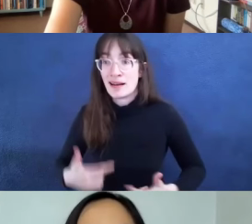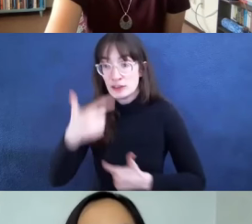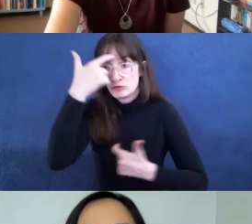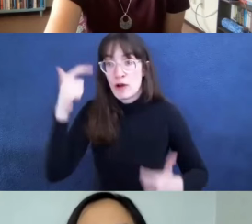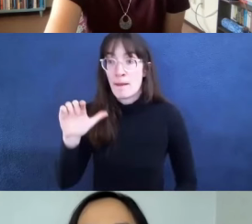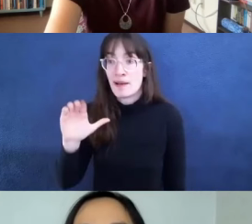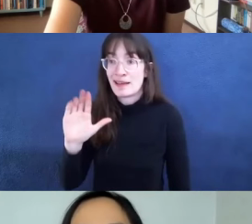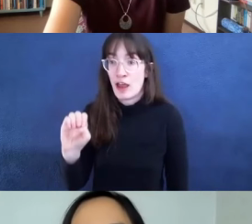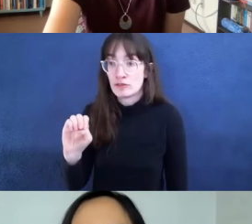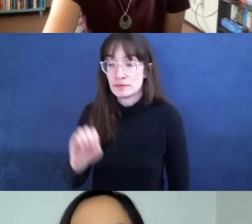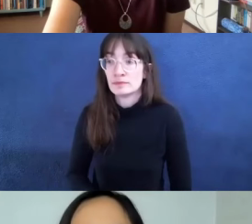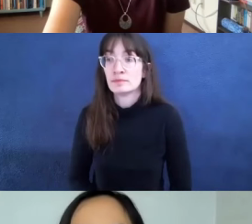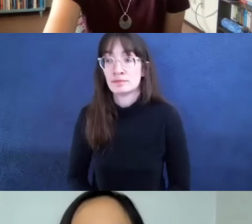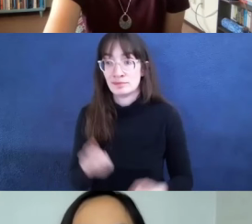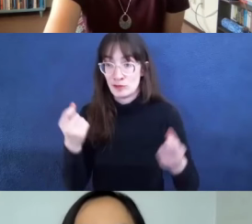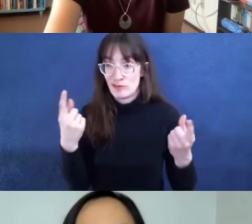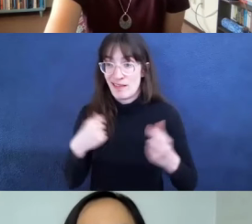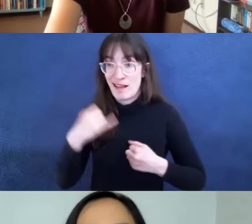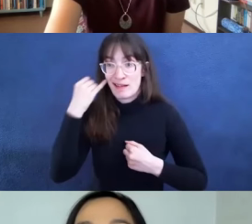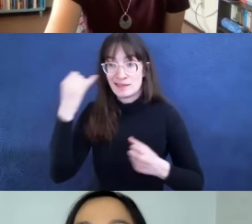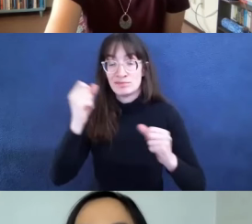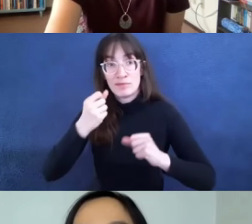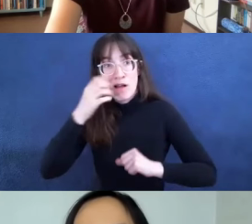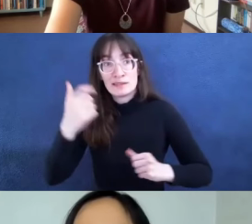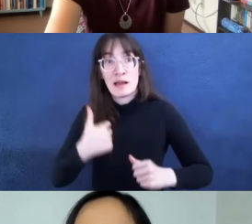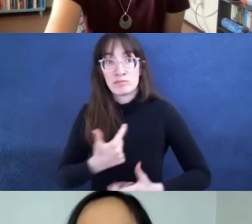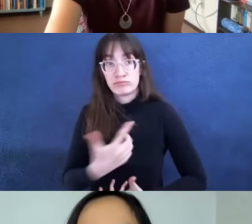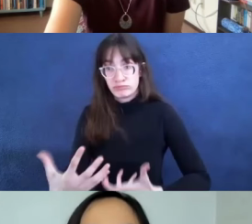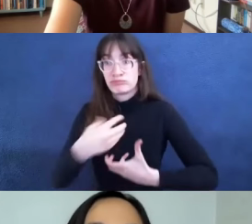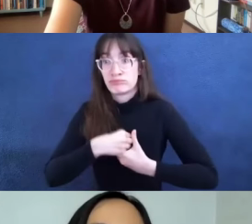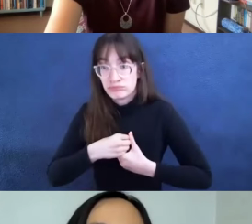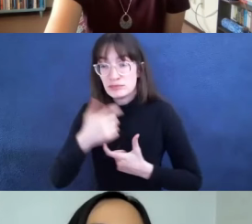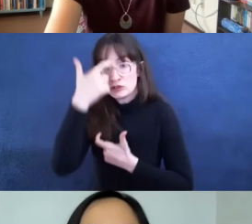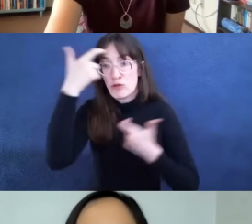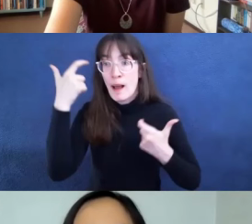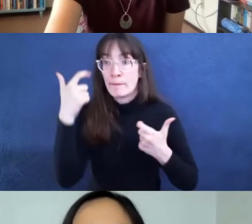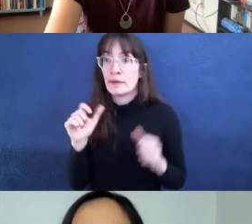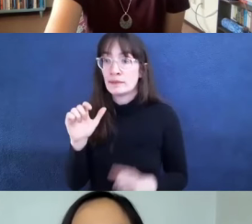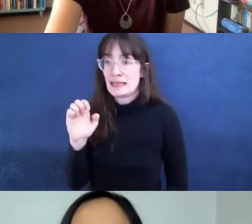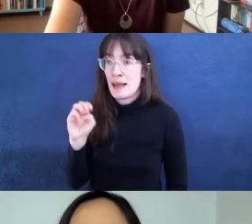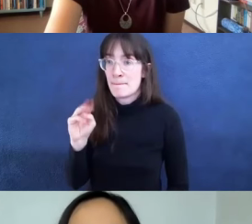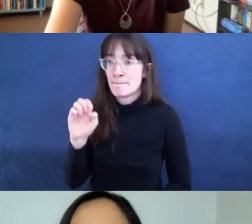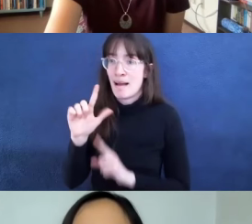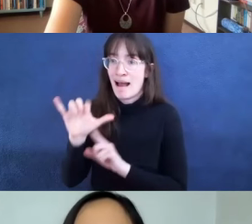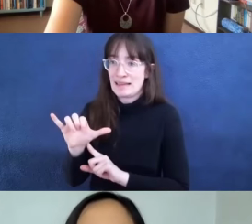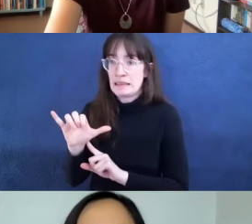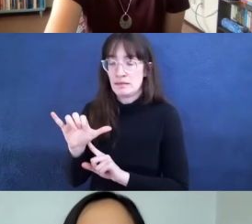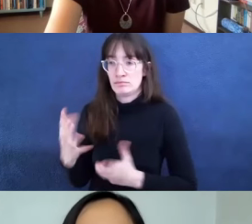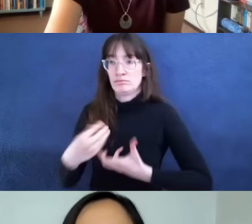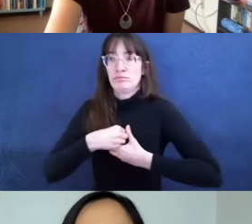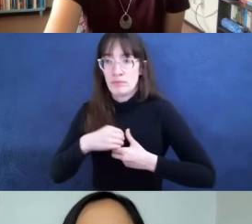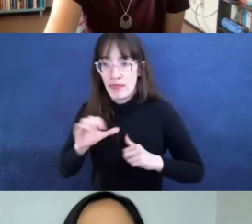idea that trauma lives within our bodies, that we embody it. And we have to consider both mind